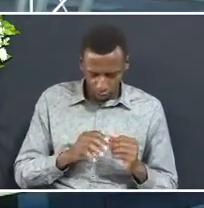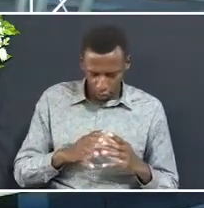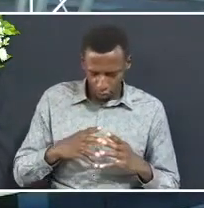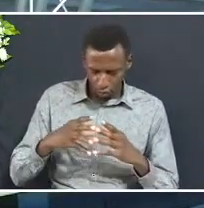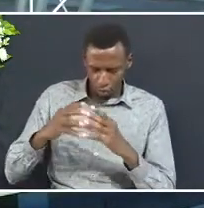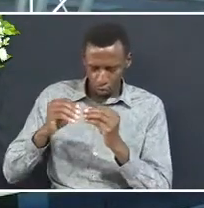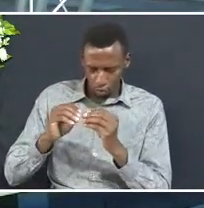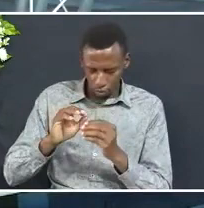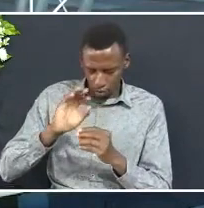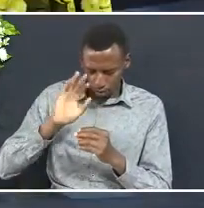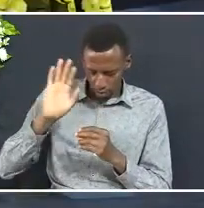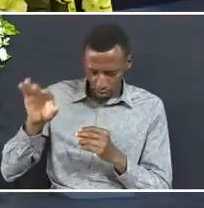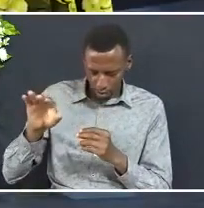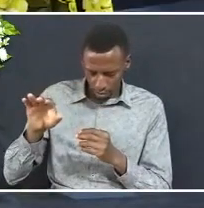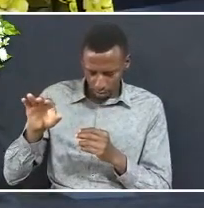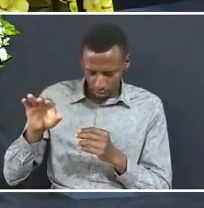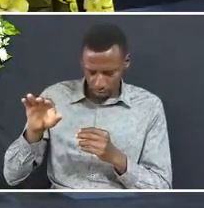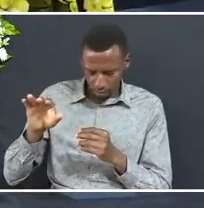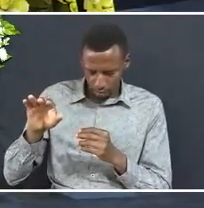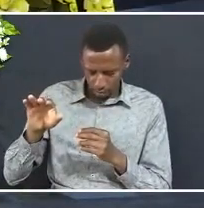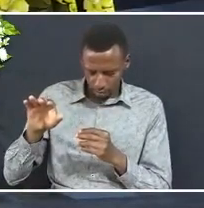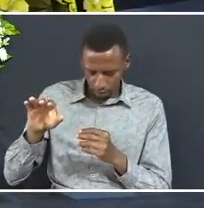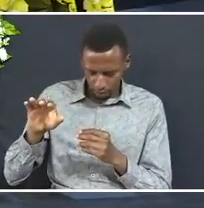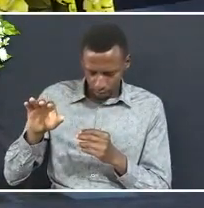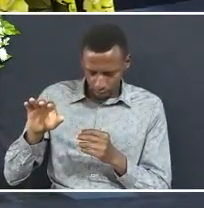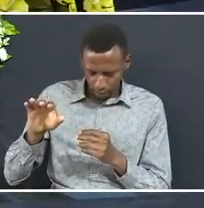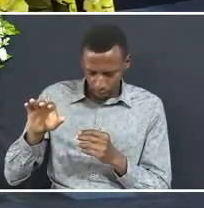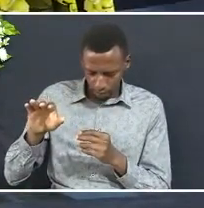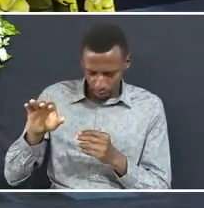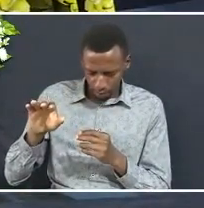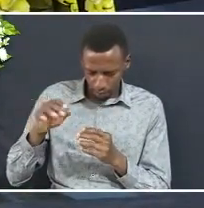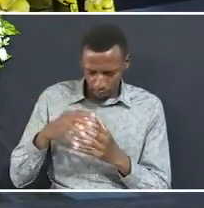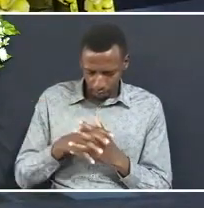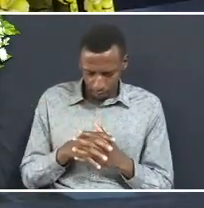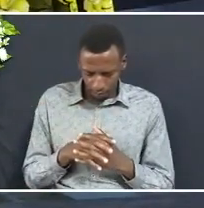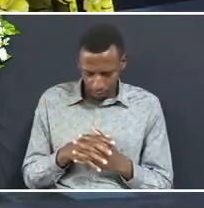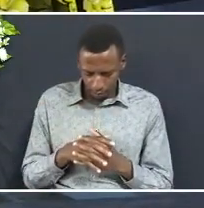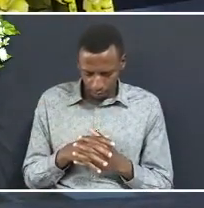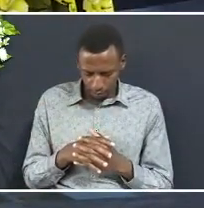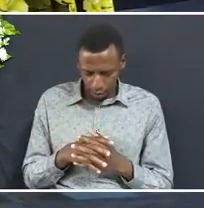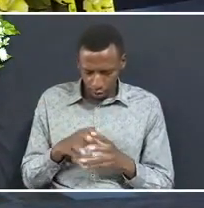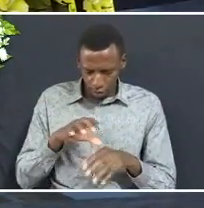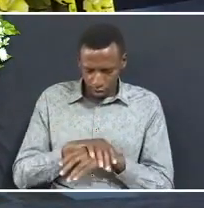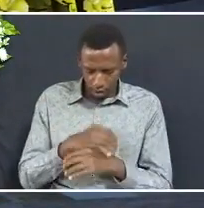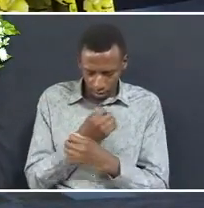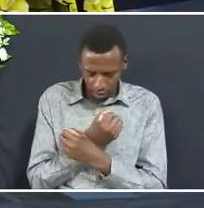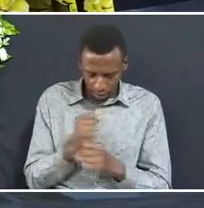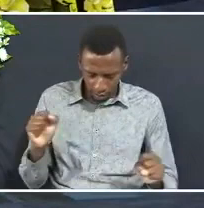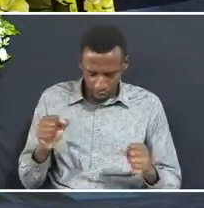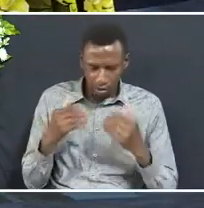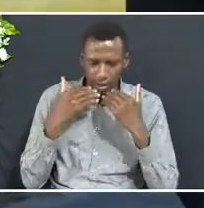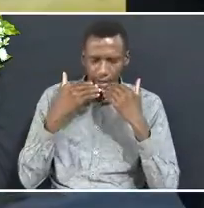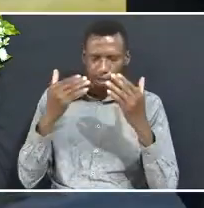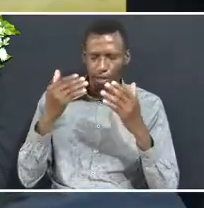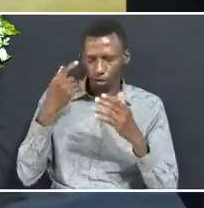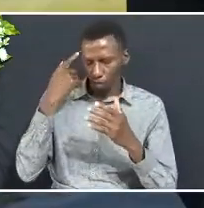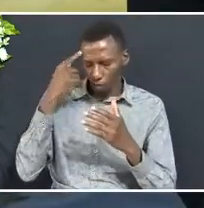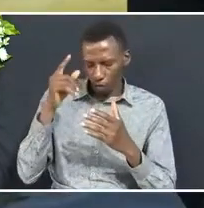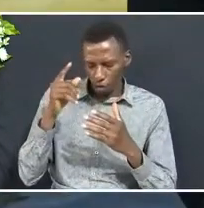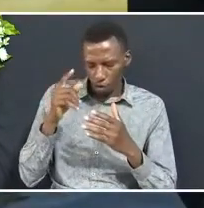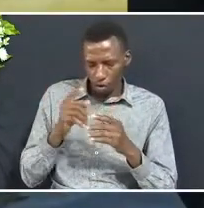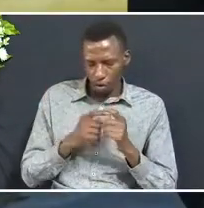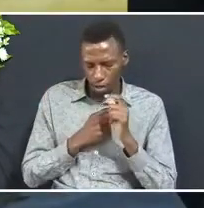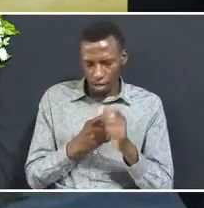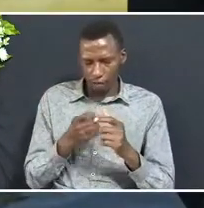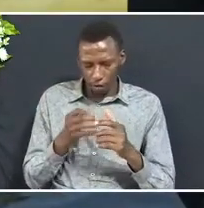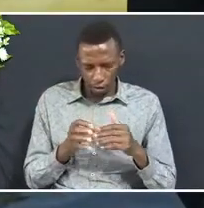the trace our paths to the altar, Father. That is where we can find salvation. Thank you for the gift of leadership of